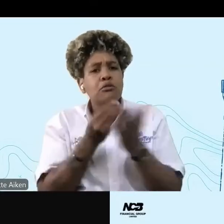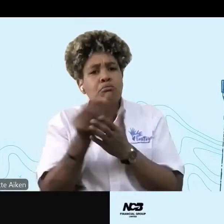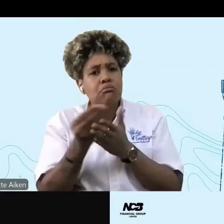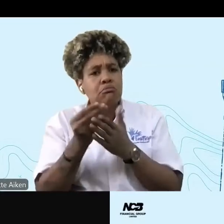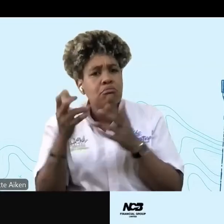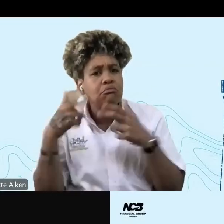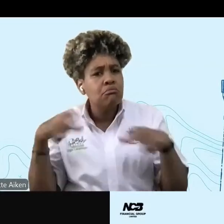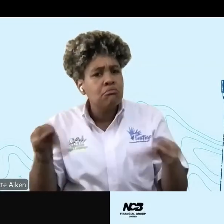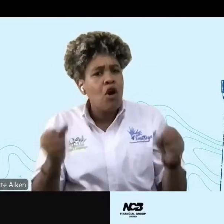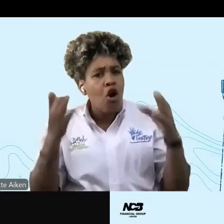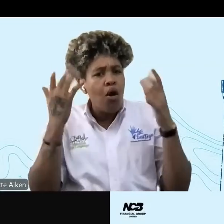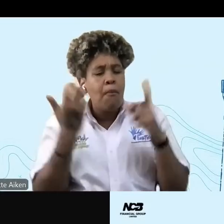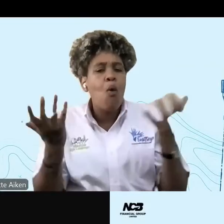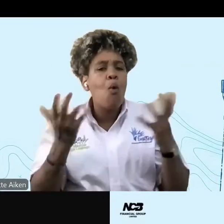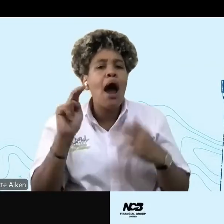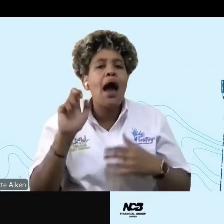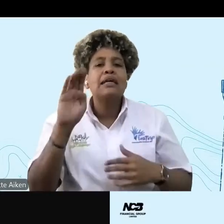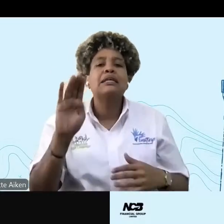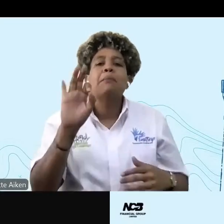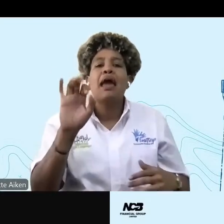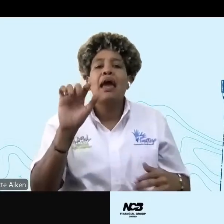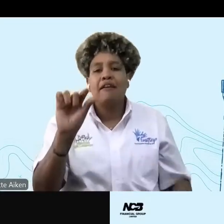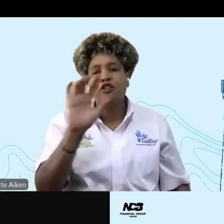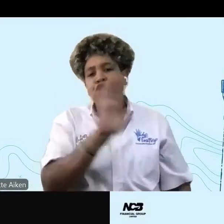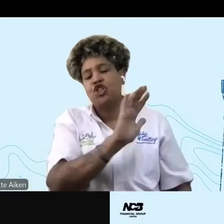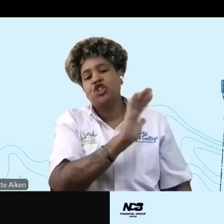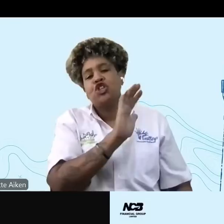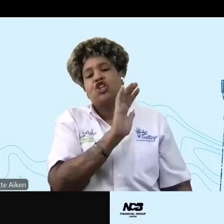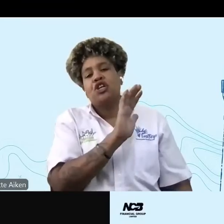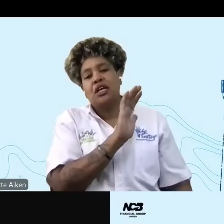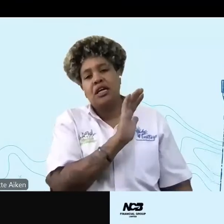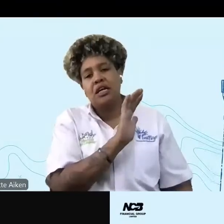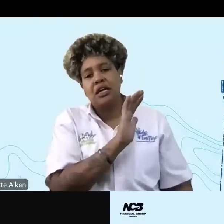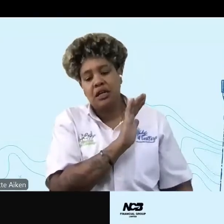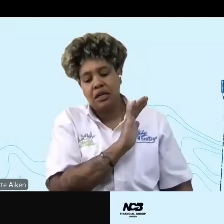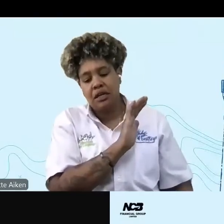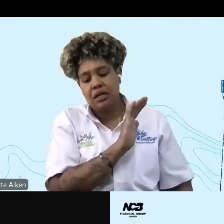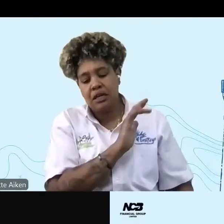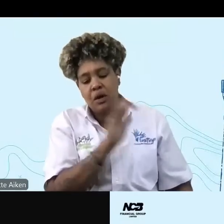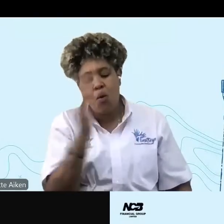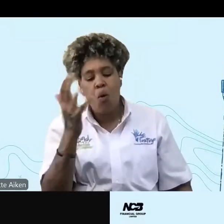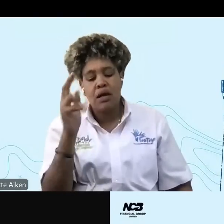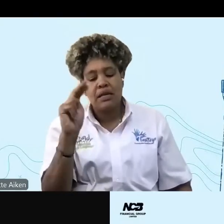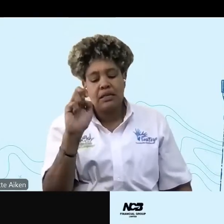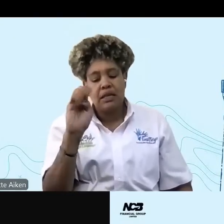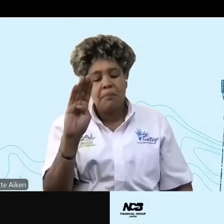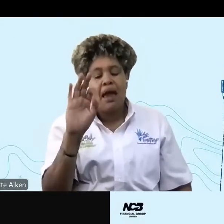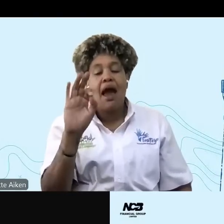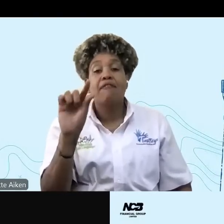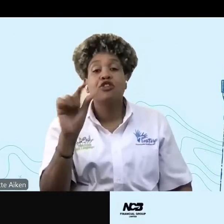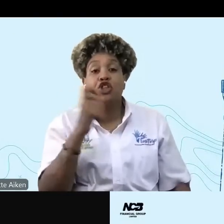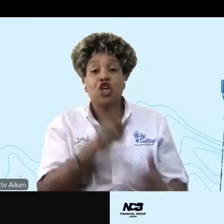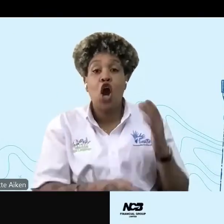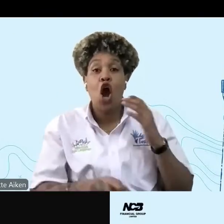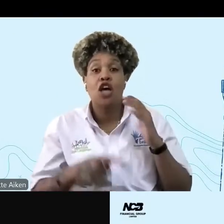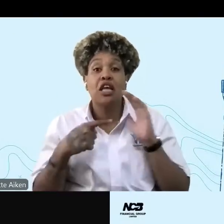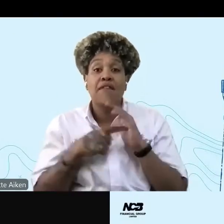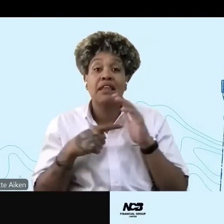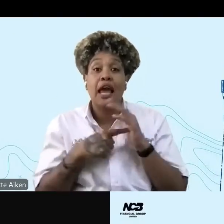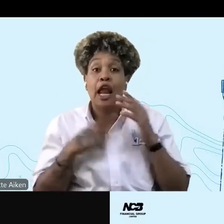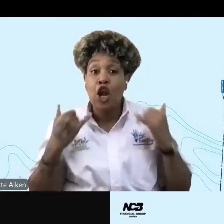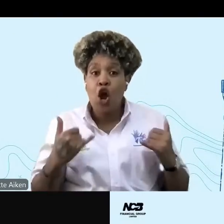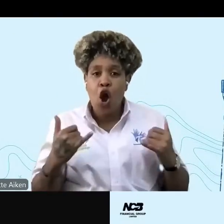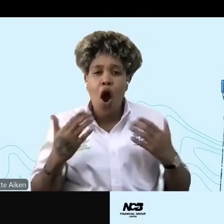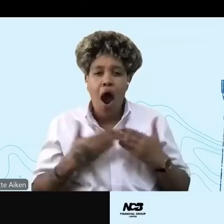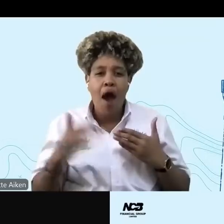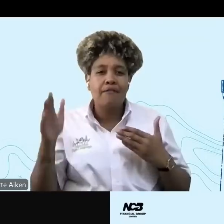and what's NCBFG's, and that's as a standalone company, what's NCBFG's cost of debt now after